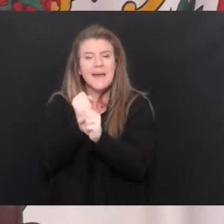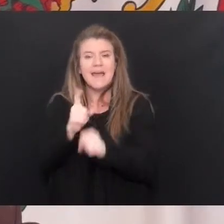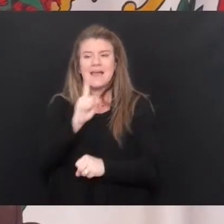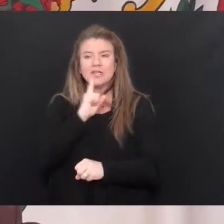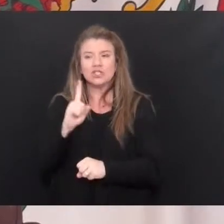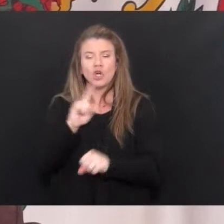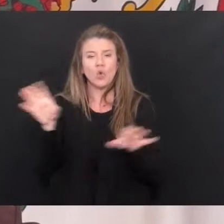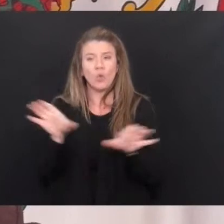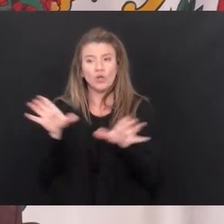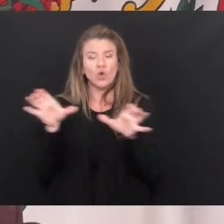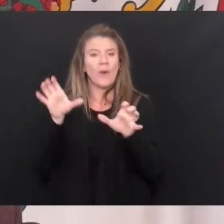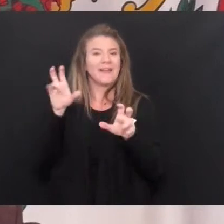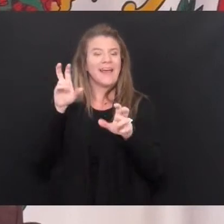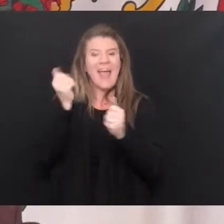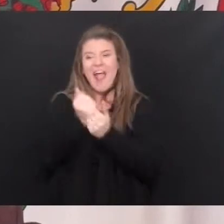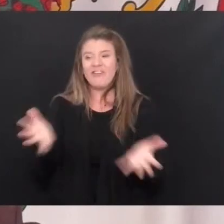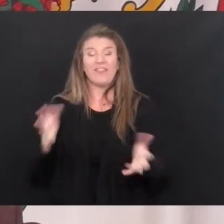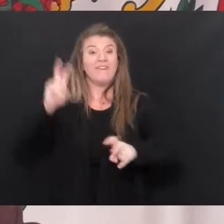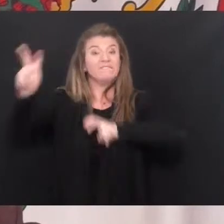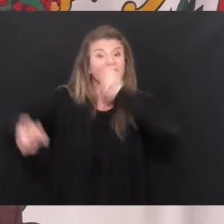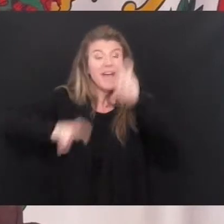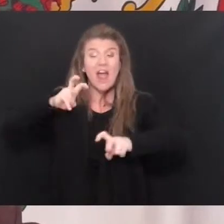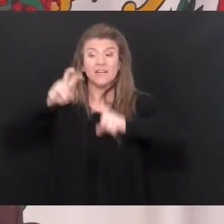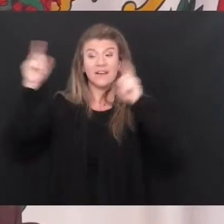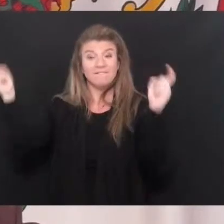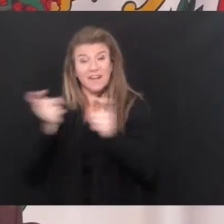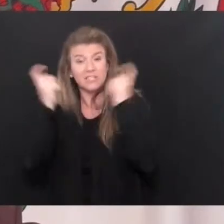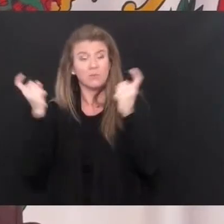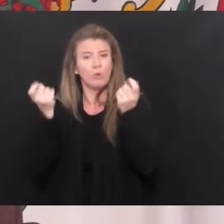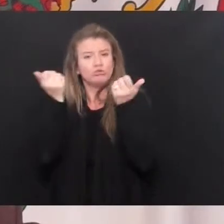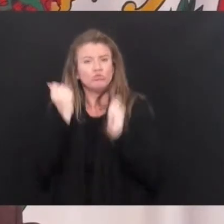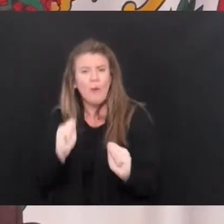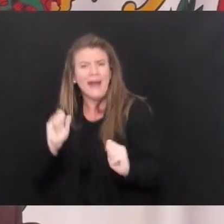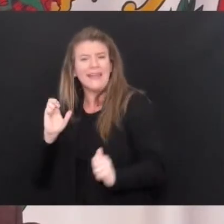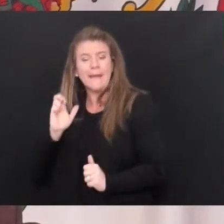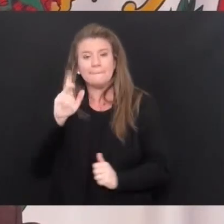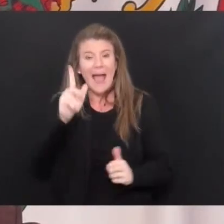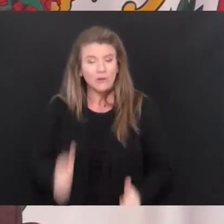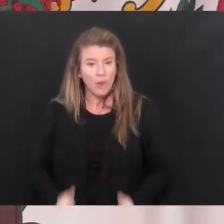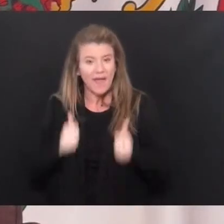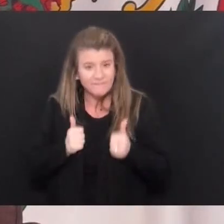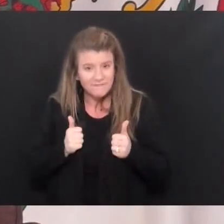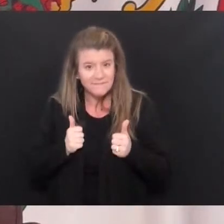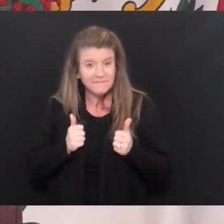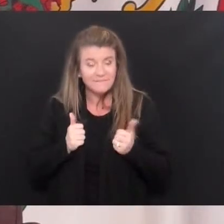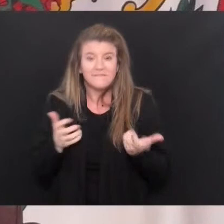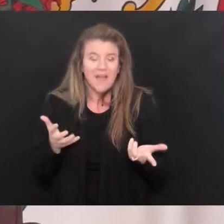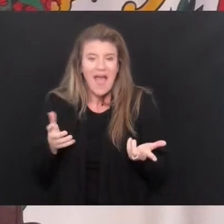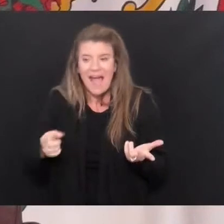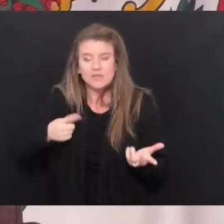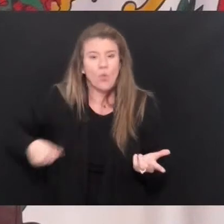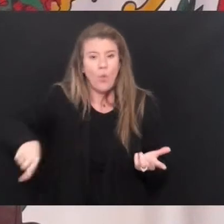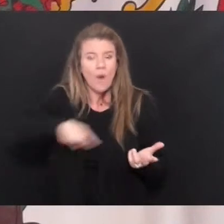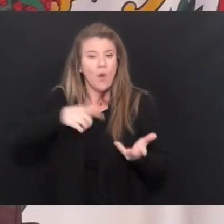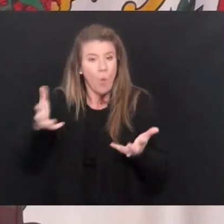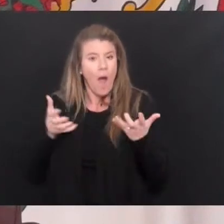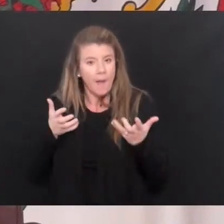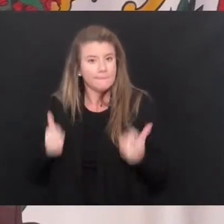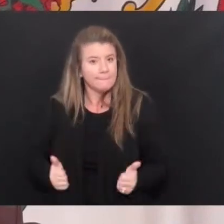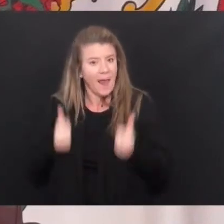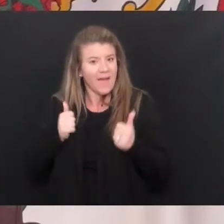with our fairs and festivals and getting back to life as we all want it to